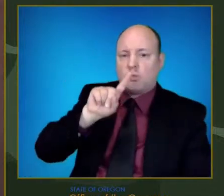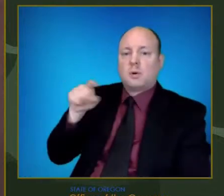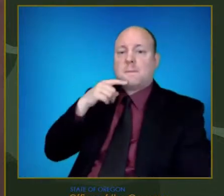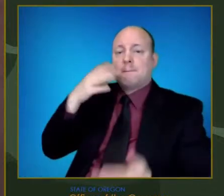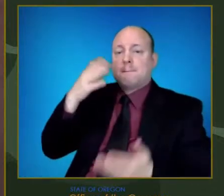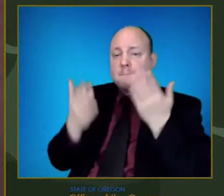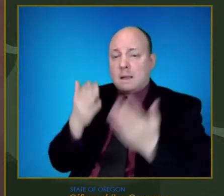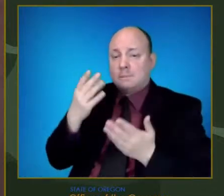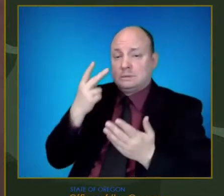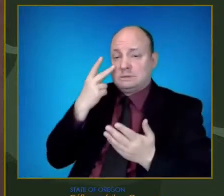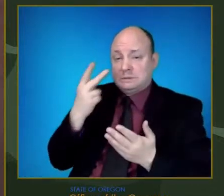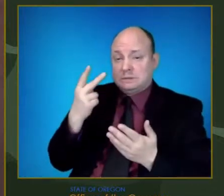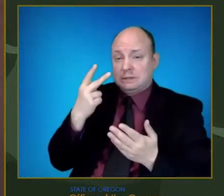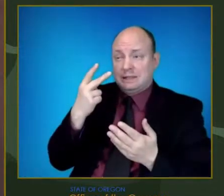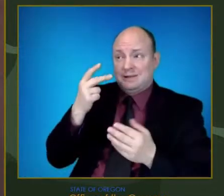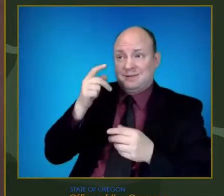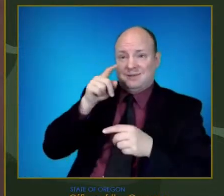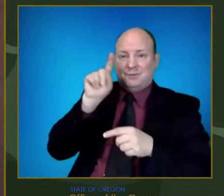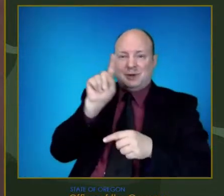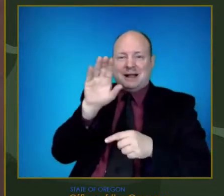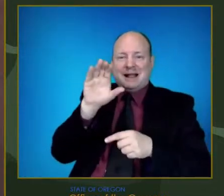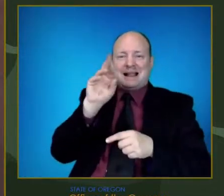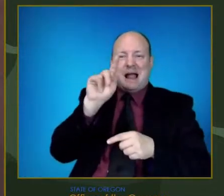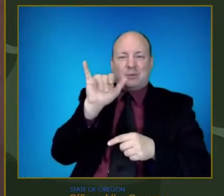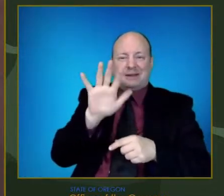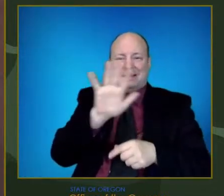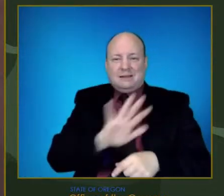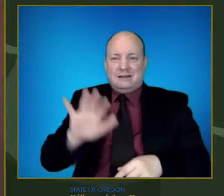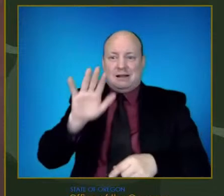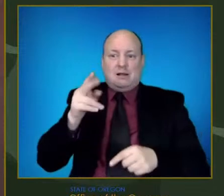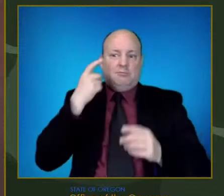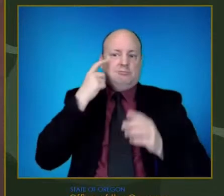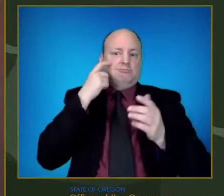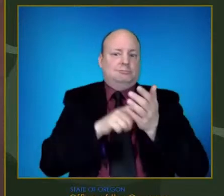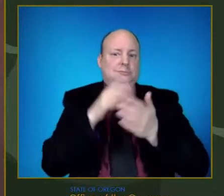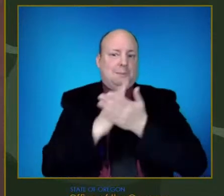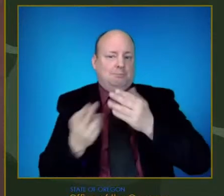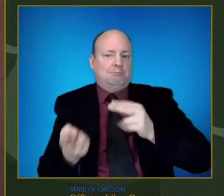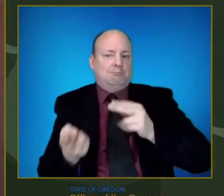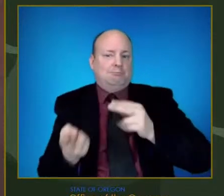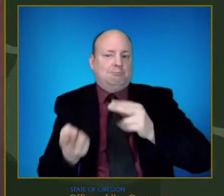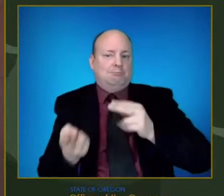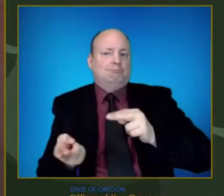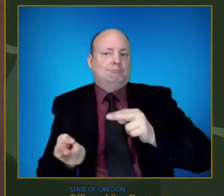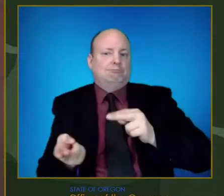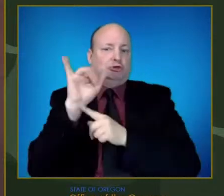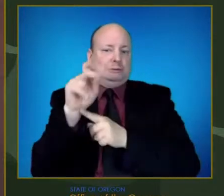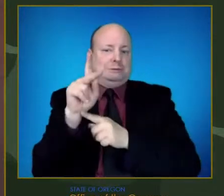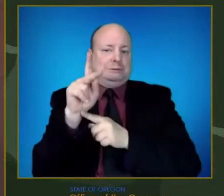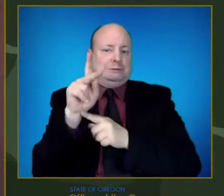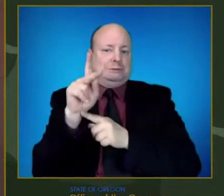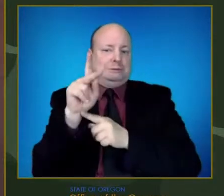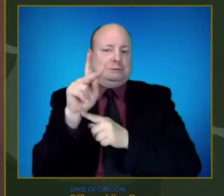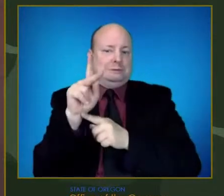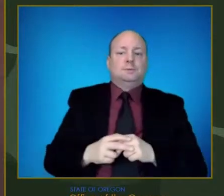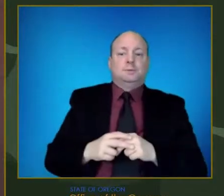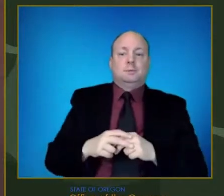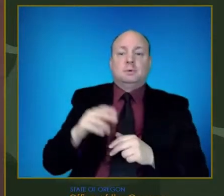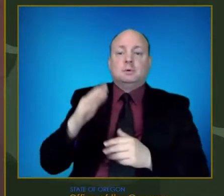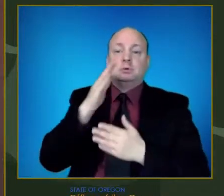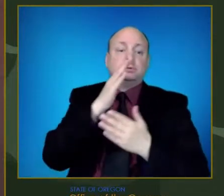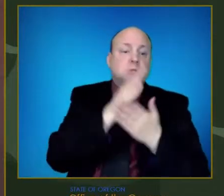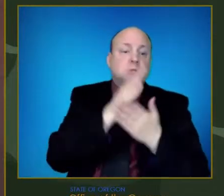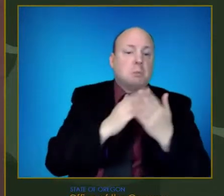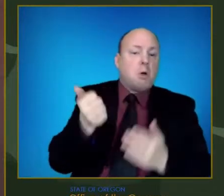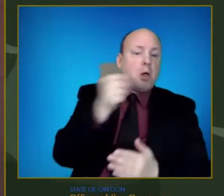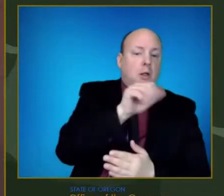risk level. In the past, sometimes when counties have been close, they've been given sort of a grace period because the